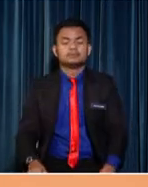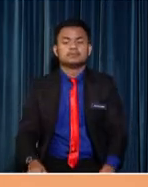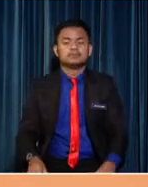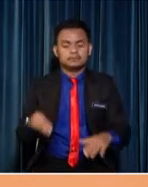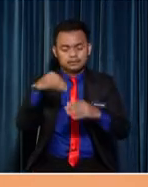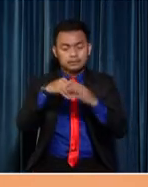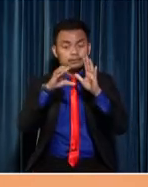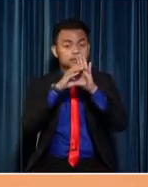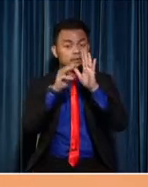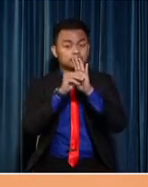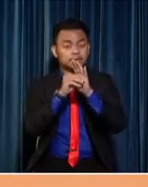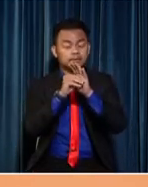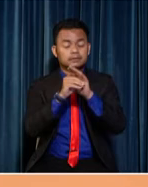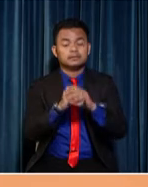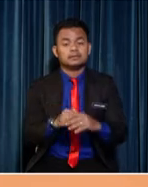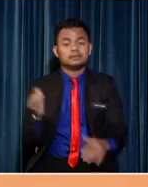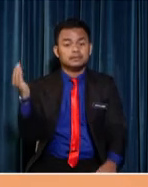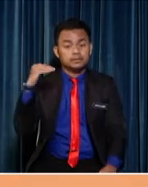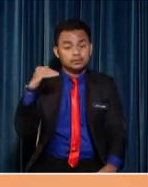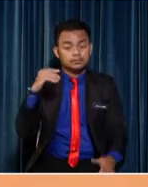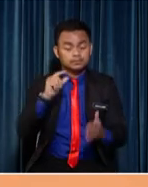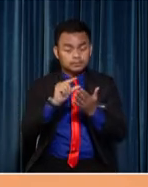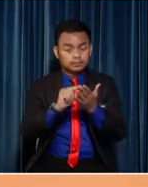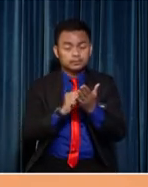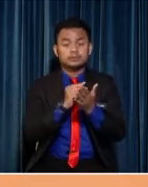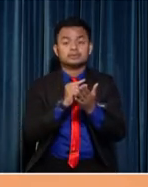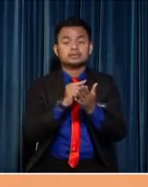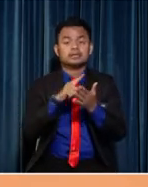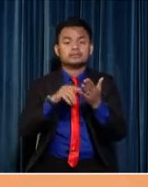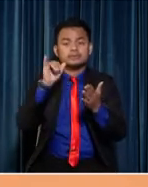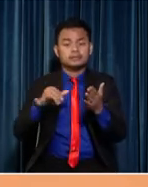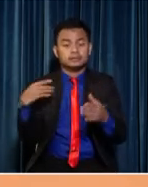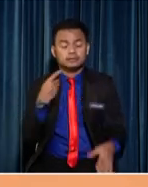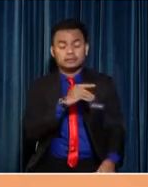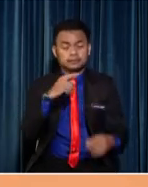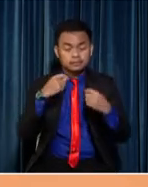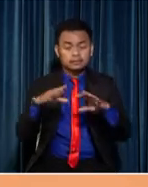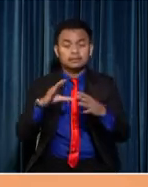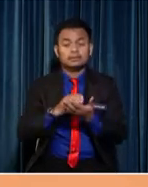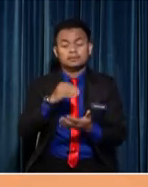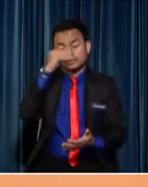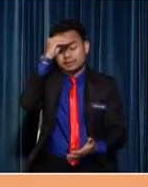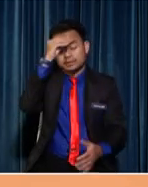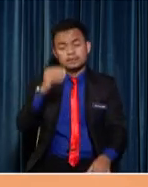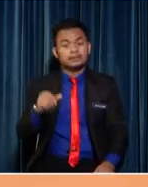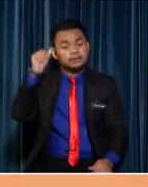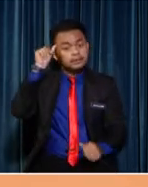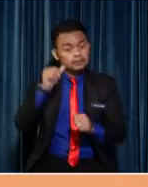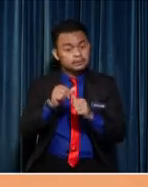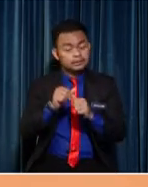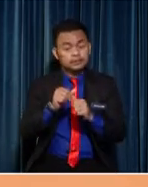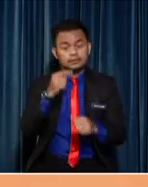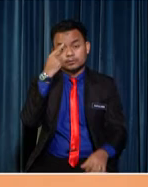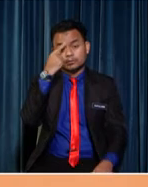Let's apply what we have learned just now. Remember that to convert